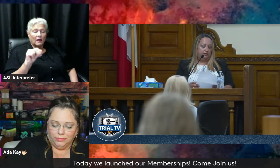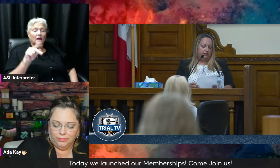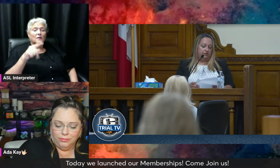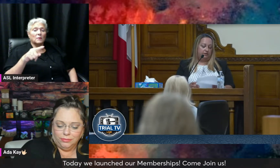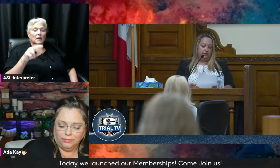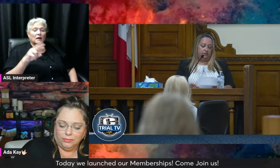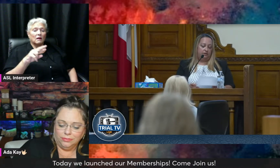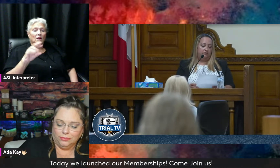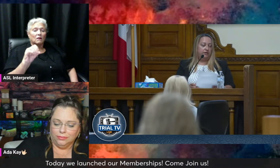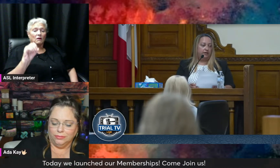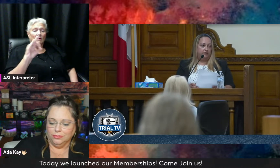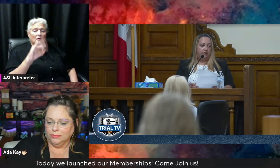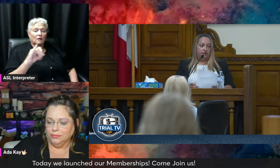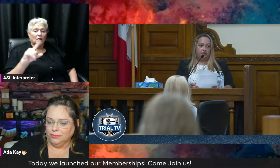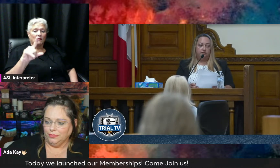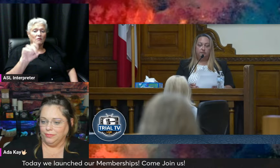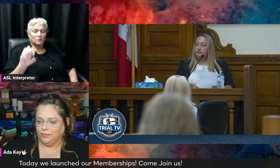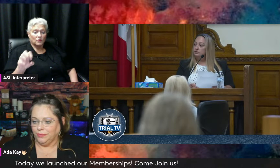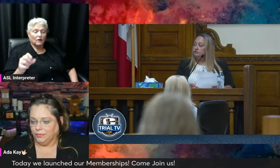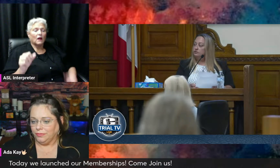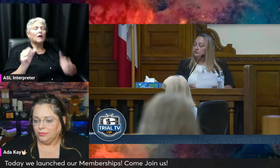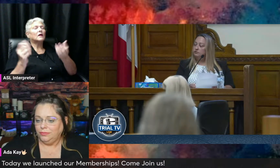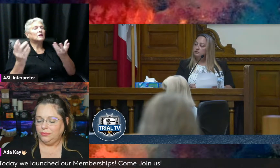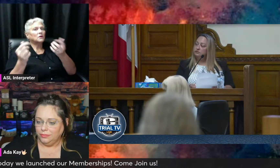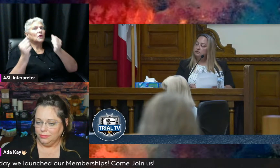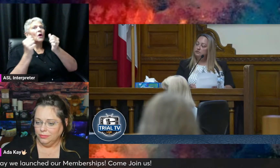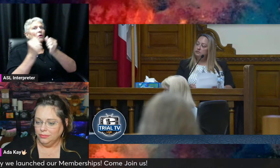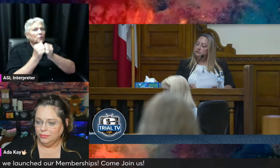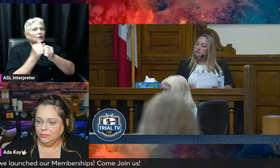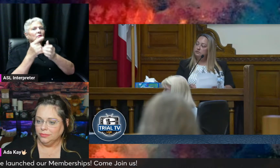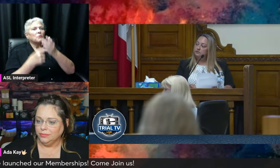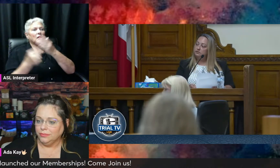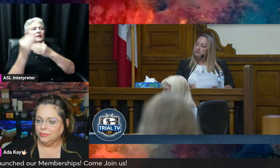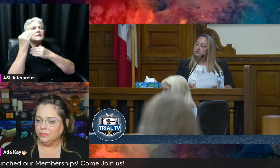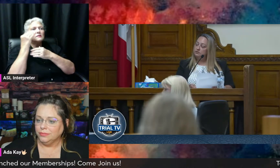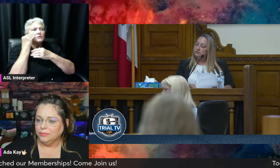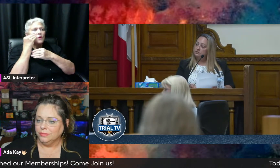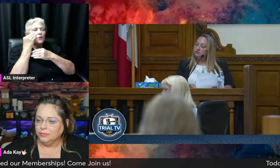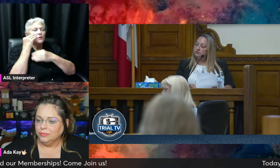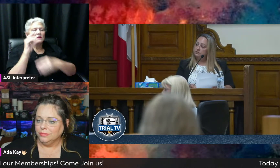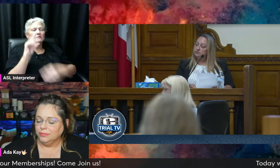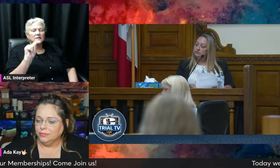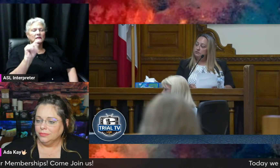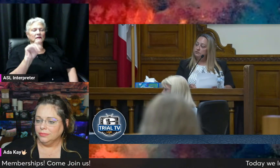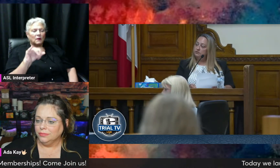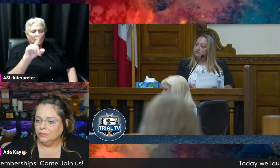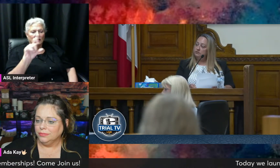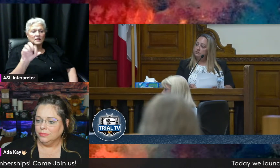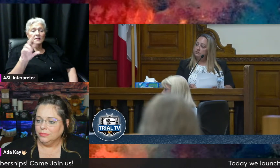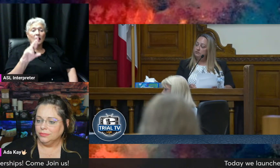was consistent with the known of Tyler Dazey. Now,